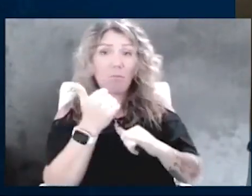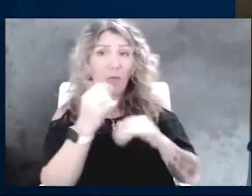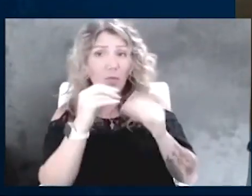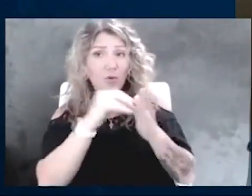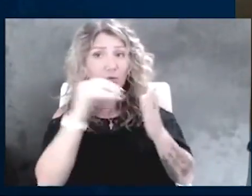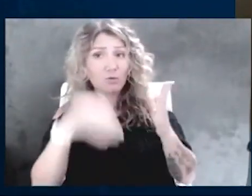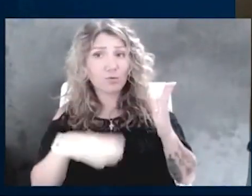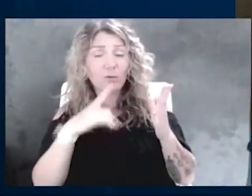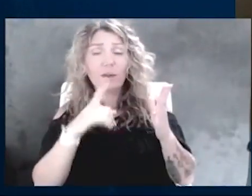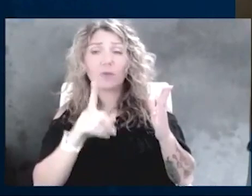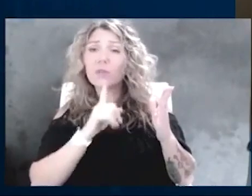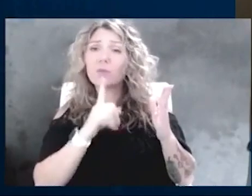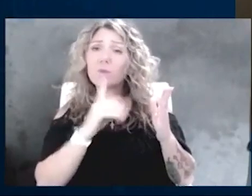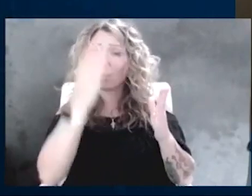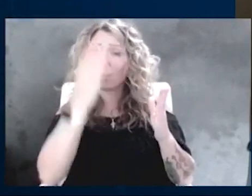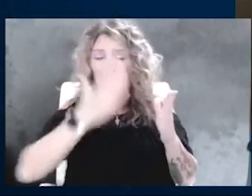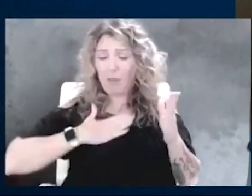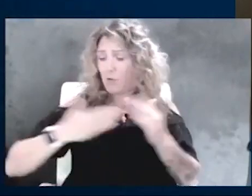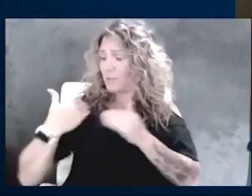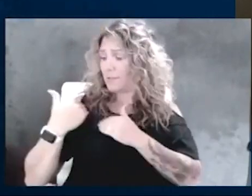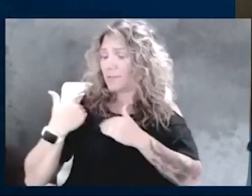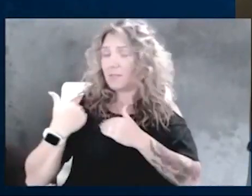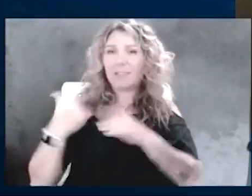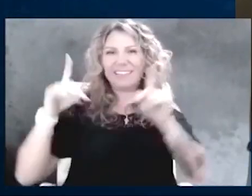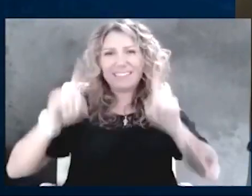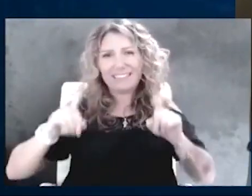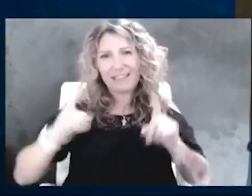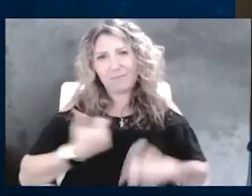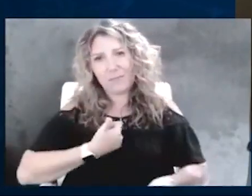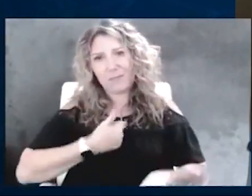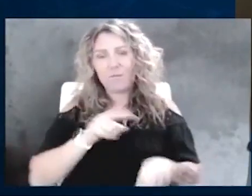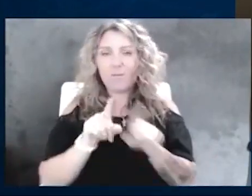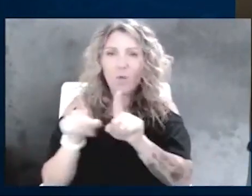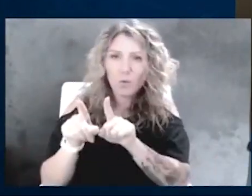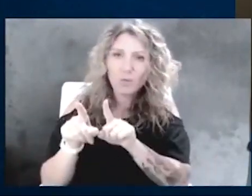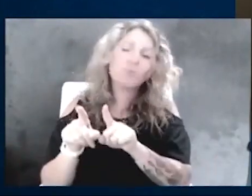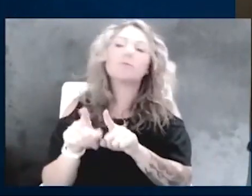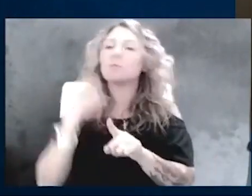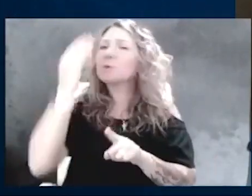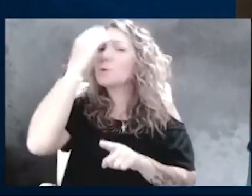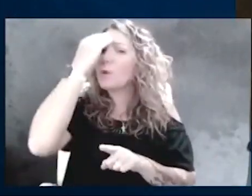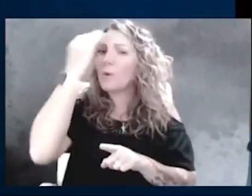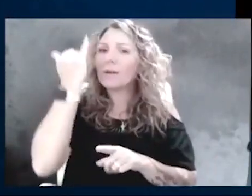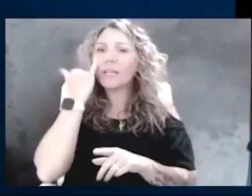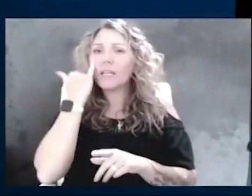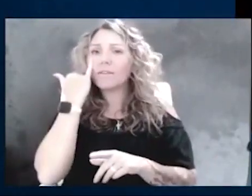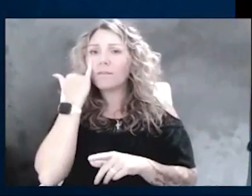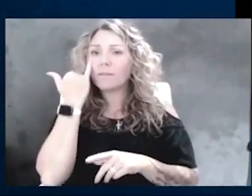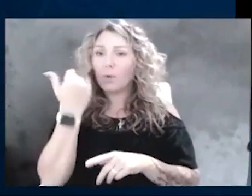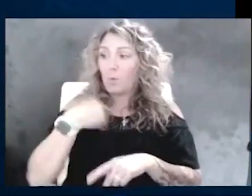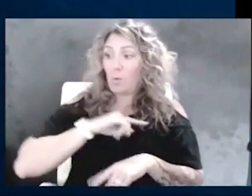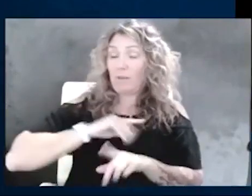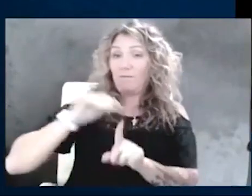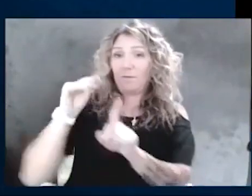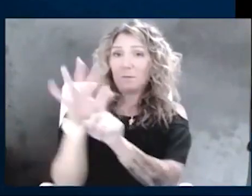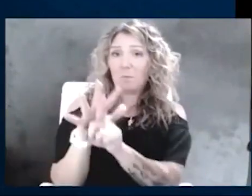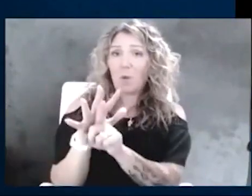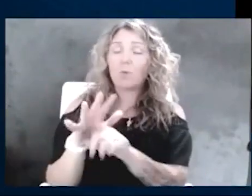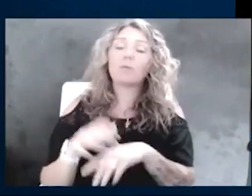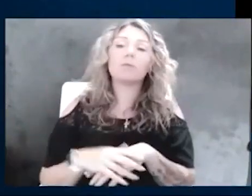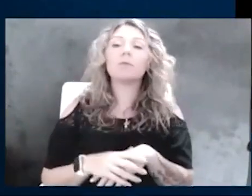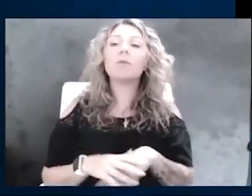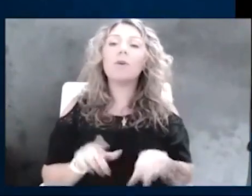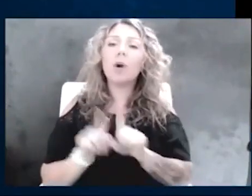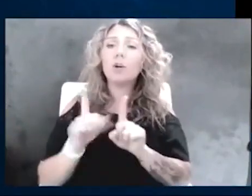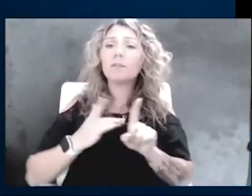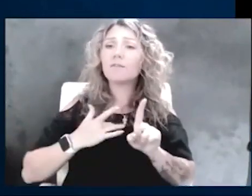was my responsibility to get a test that day to know, you know, if we had been exposed. You know, I feel, again, it is my duty before